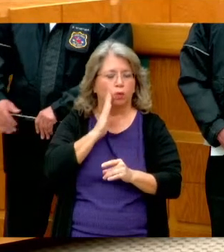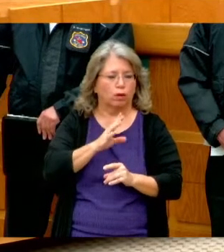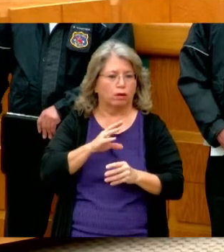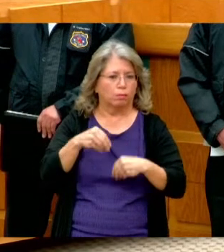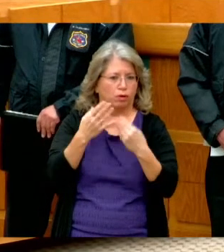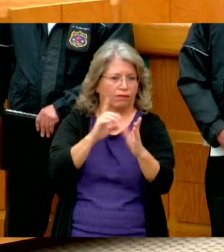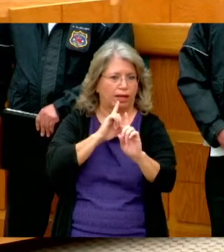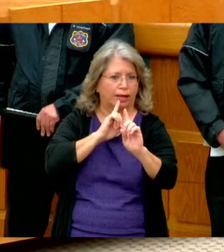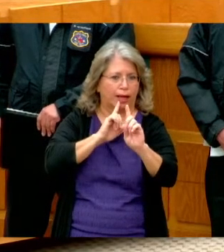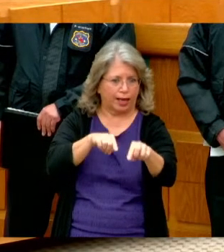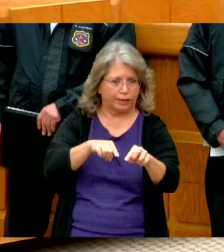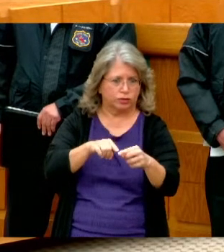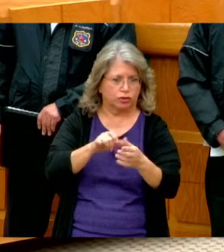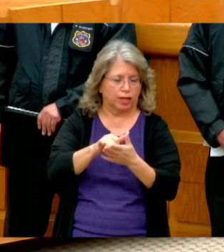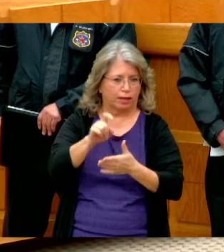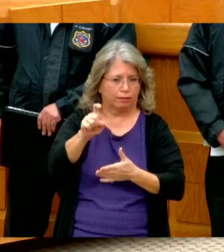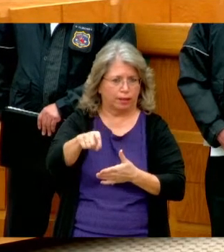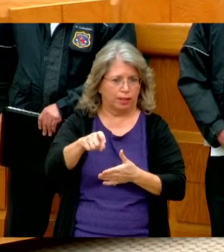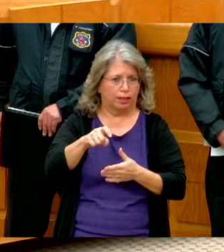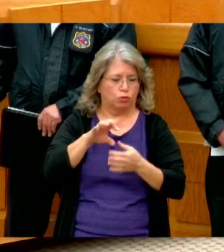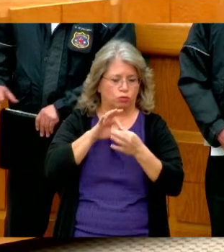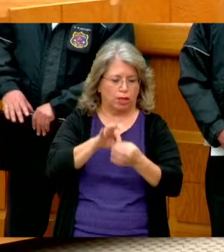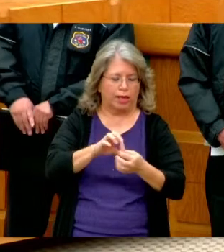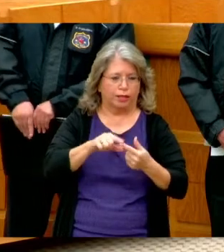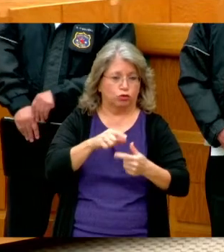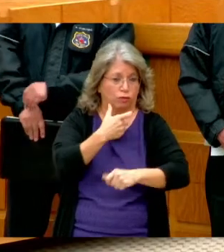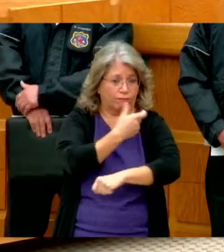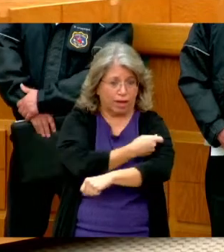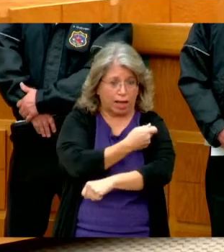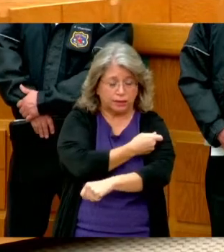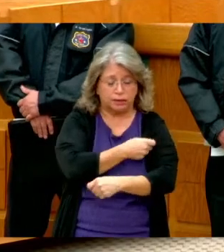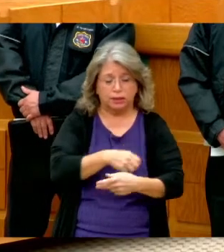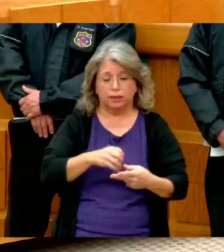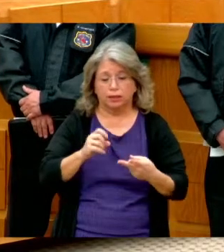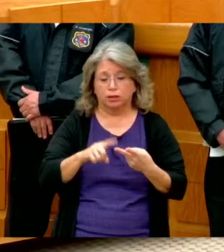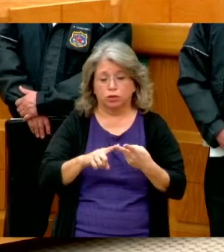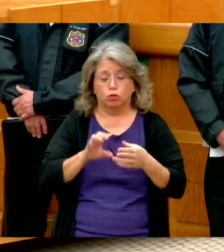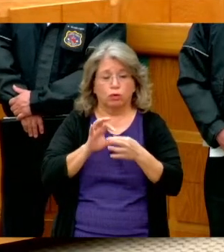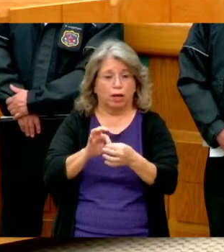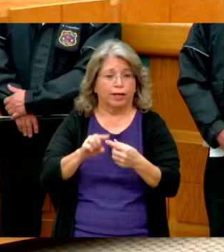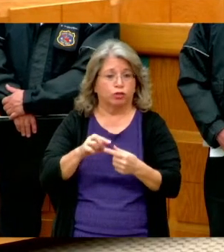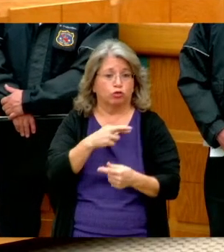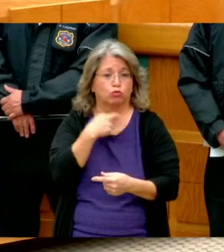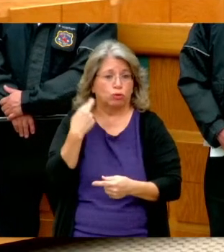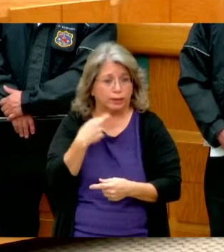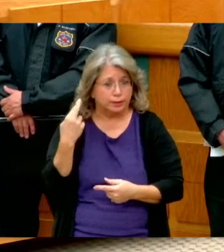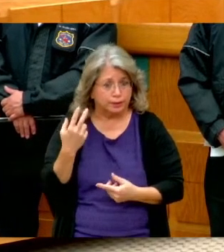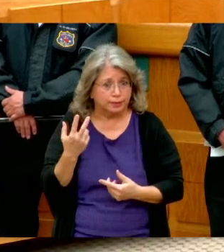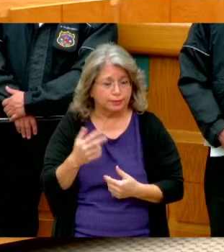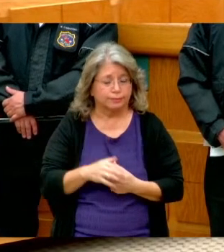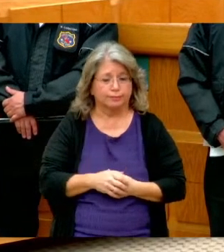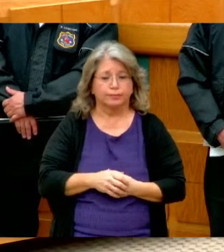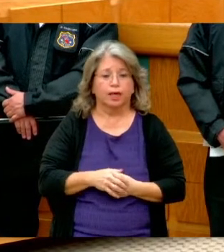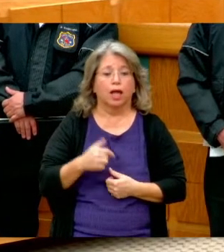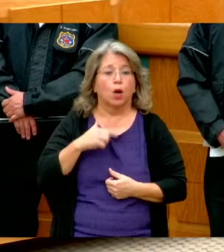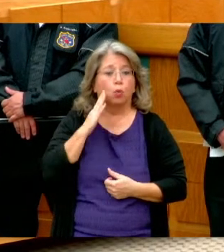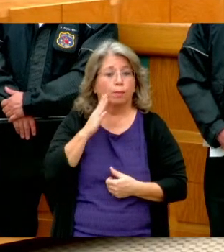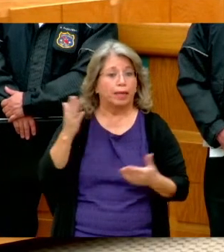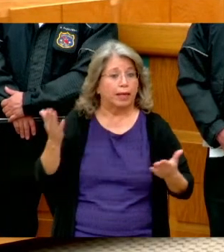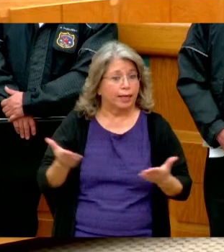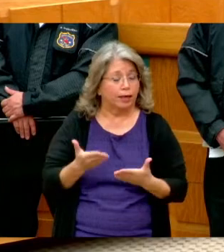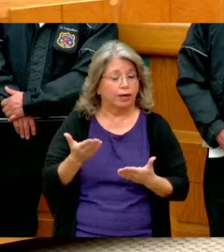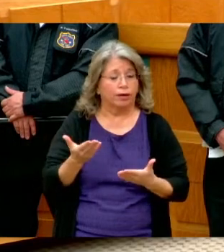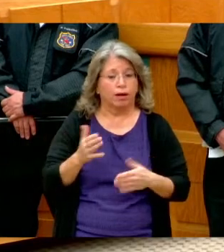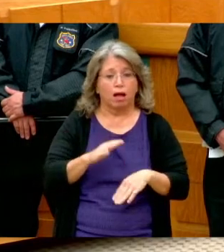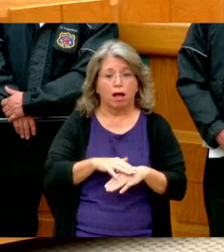vaccine distribution or the community risk dashboard. We'll be back on Tuesday with the press briefing. I'm going to see most of you